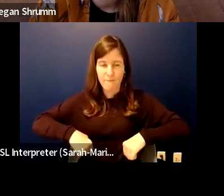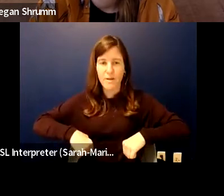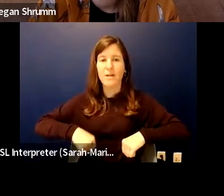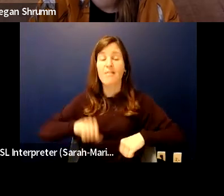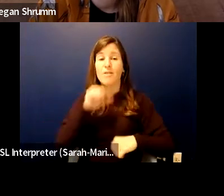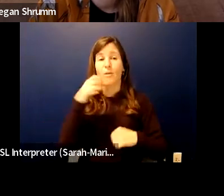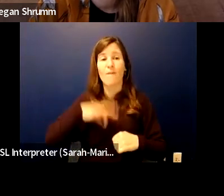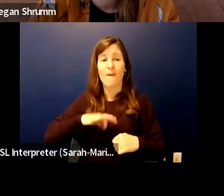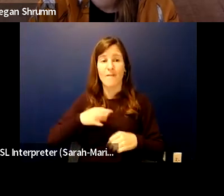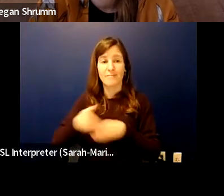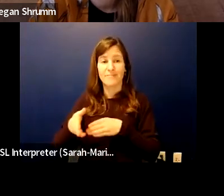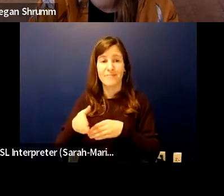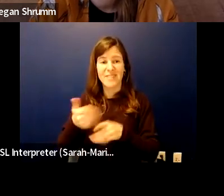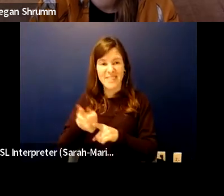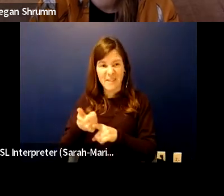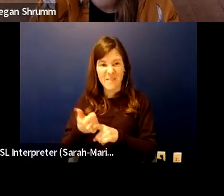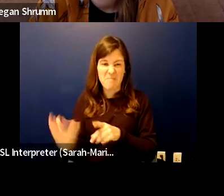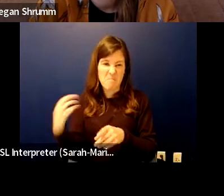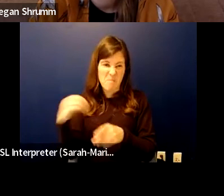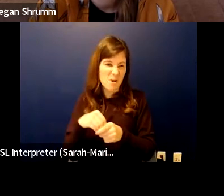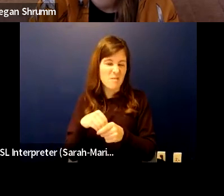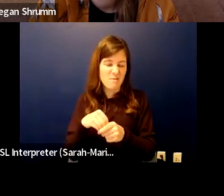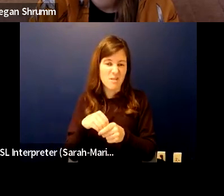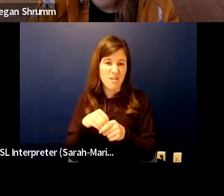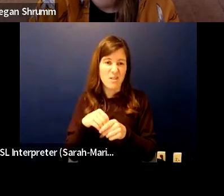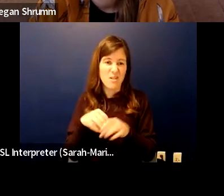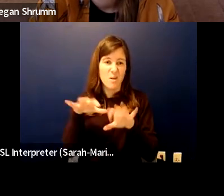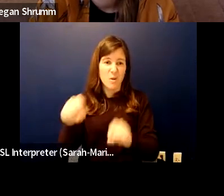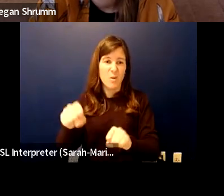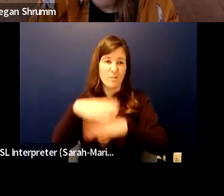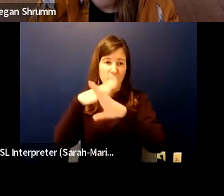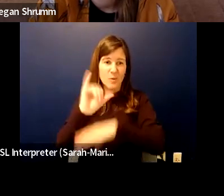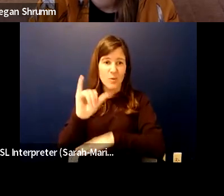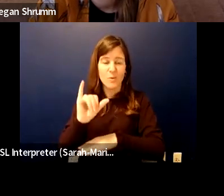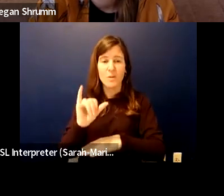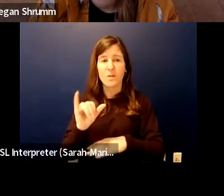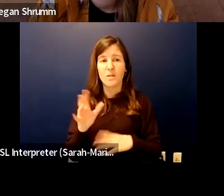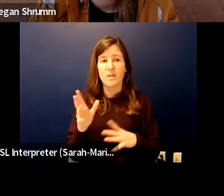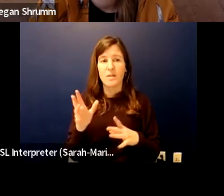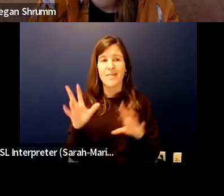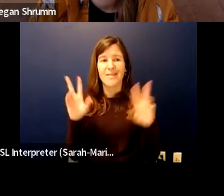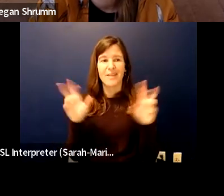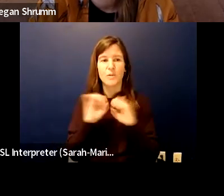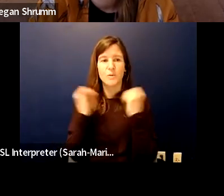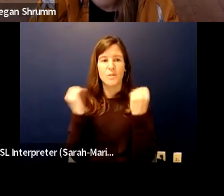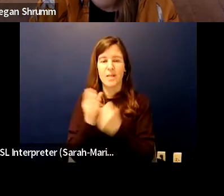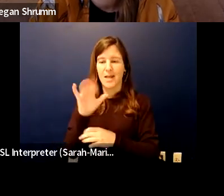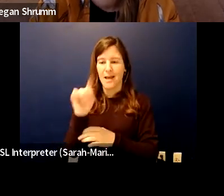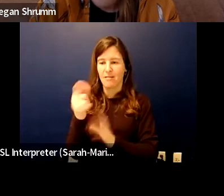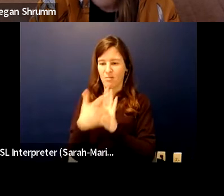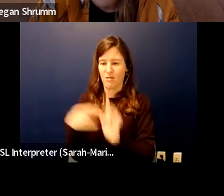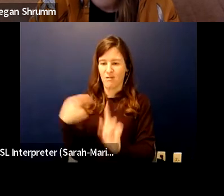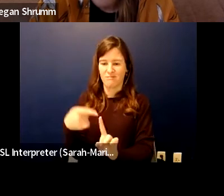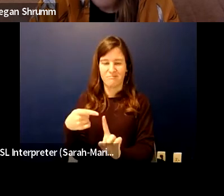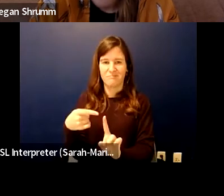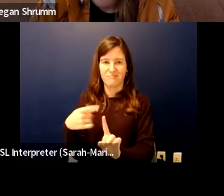also part of that challenge, is the barrier of the Society Act, and to, because